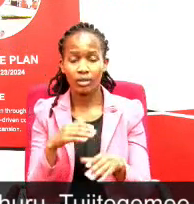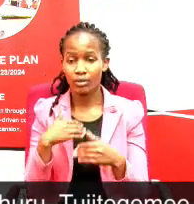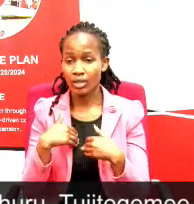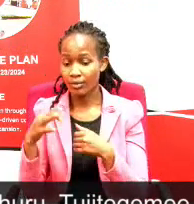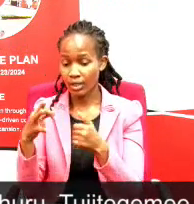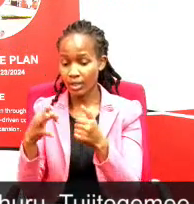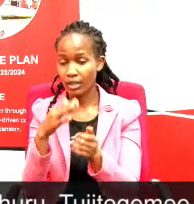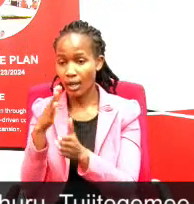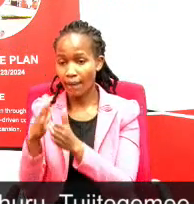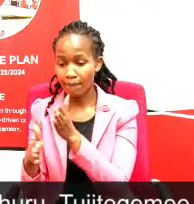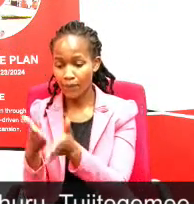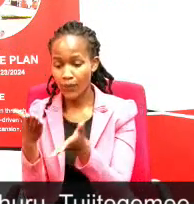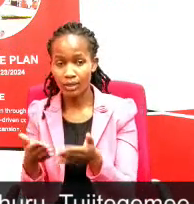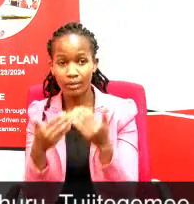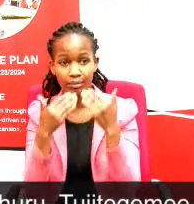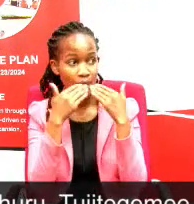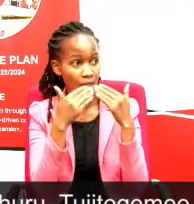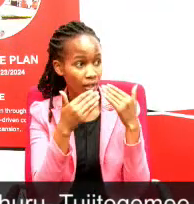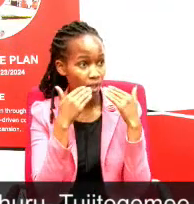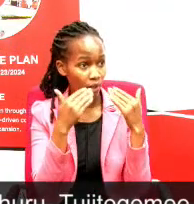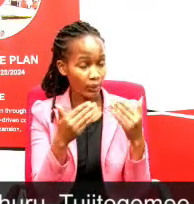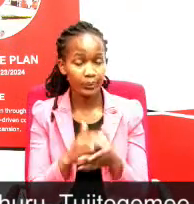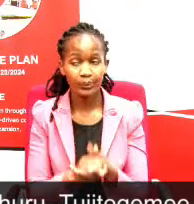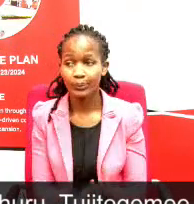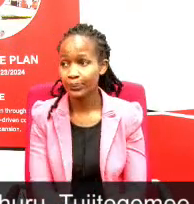plan. Thank you very much.